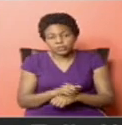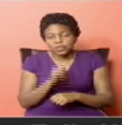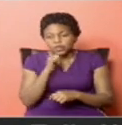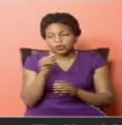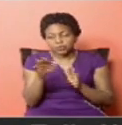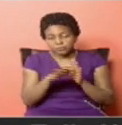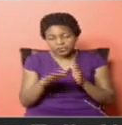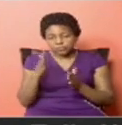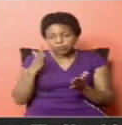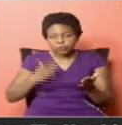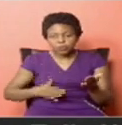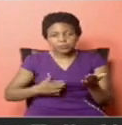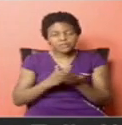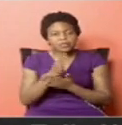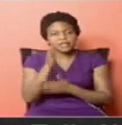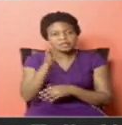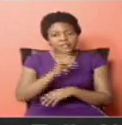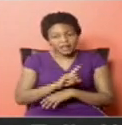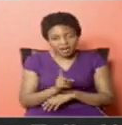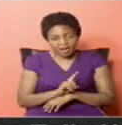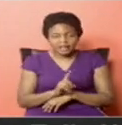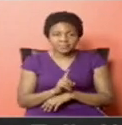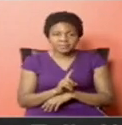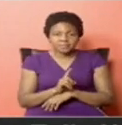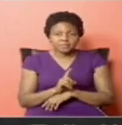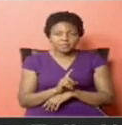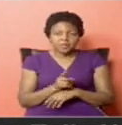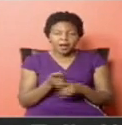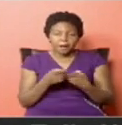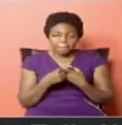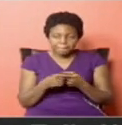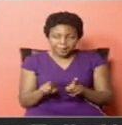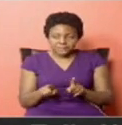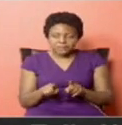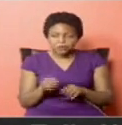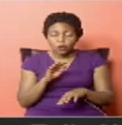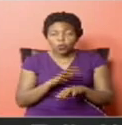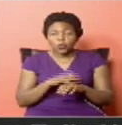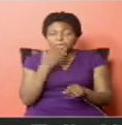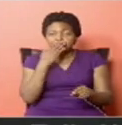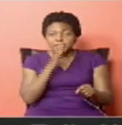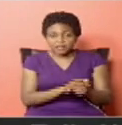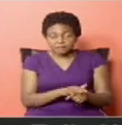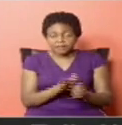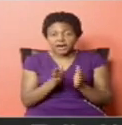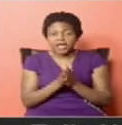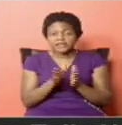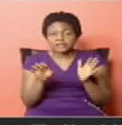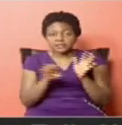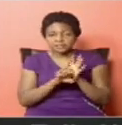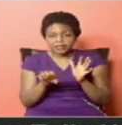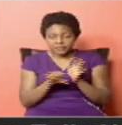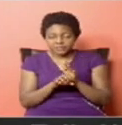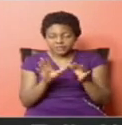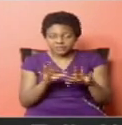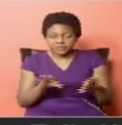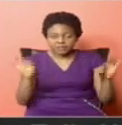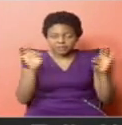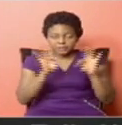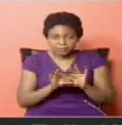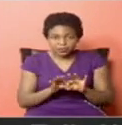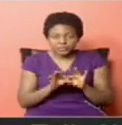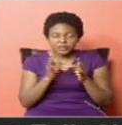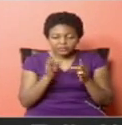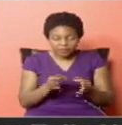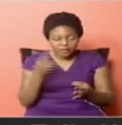on human rights or moral grounds, but on the belief and evidence that it's an important instrument